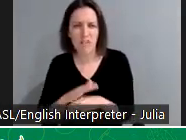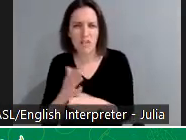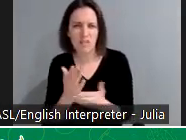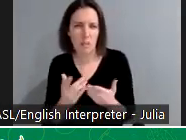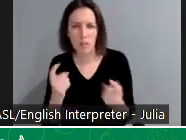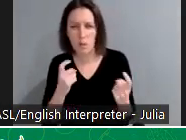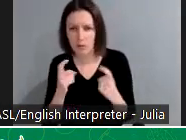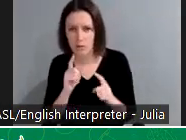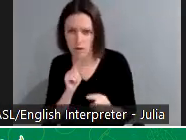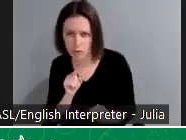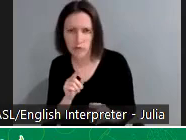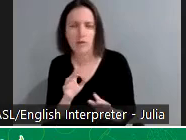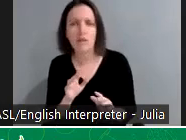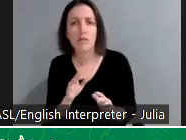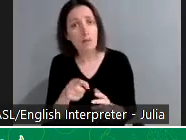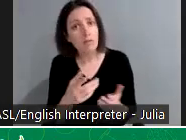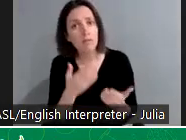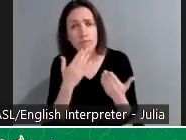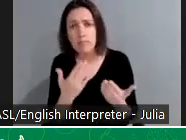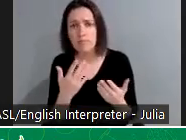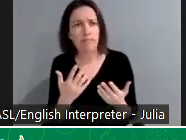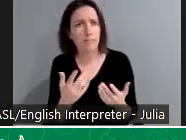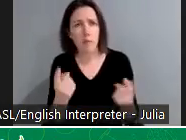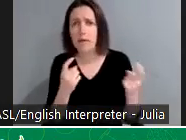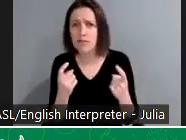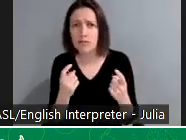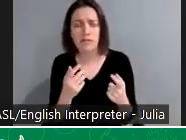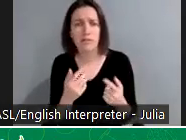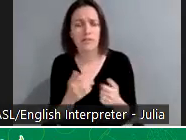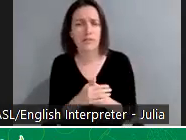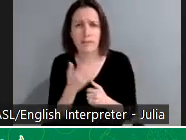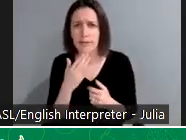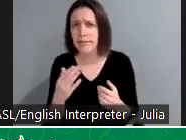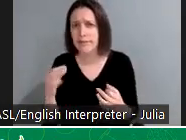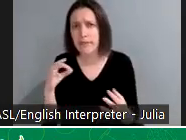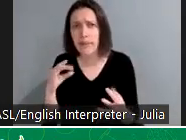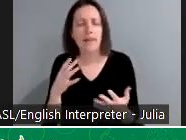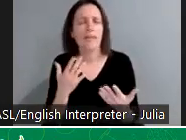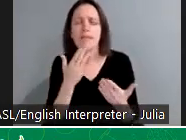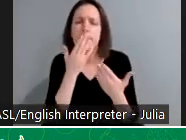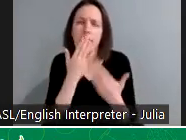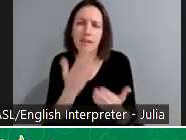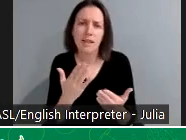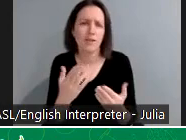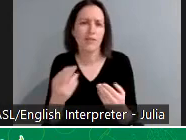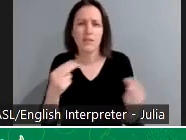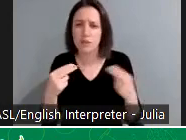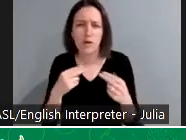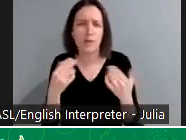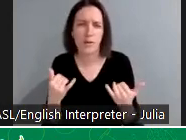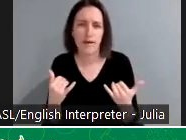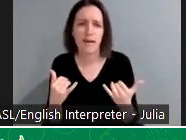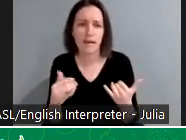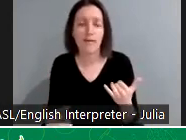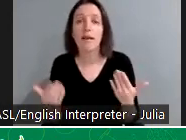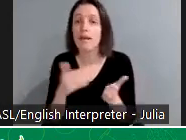provided some great questions and great insight. So I want to say we appreciate you all for joining us today. And again, if